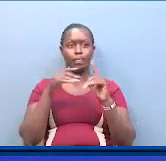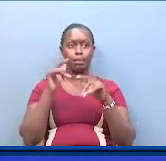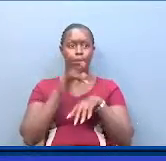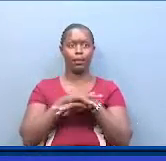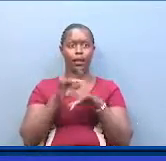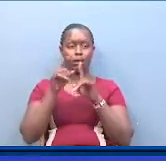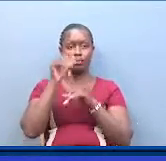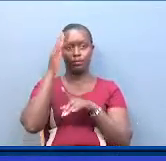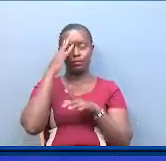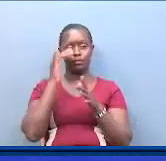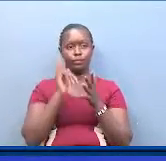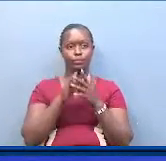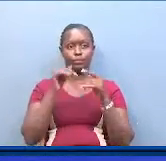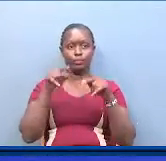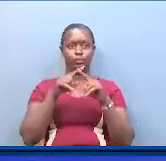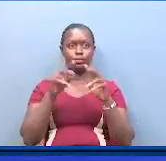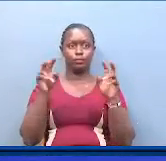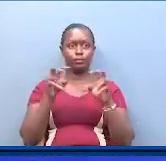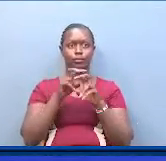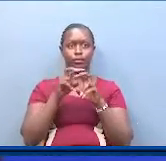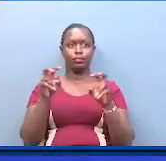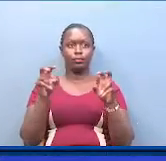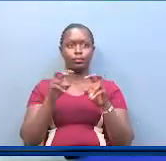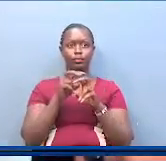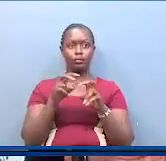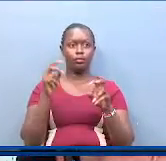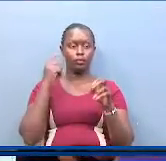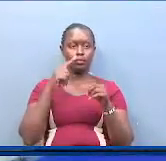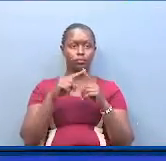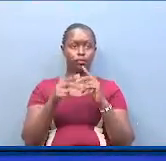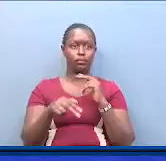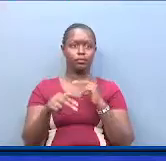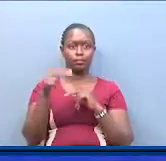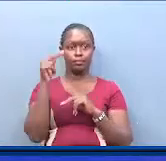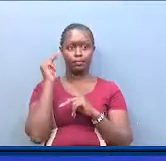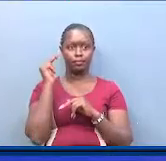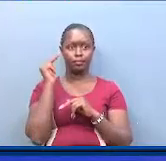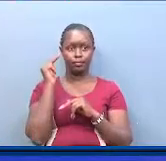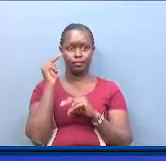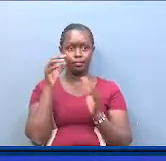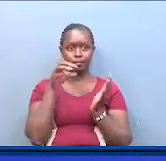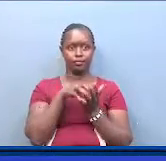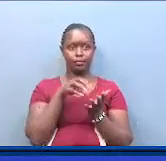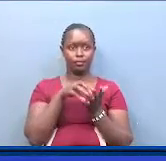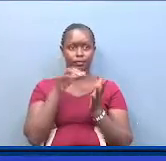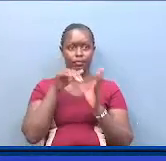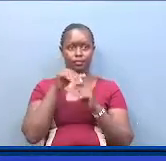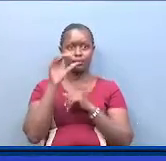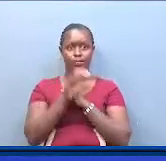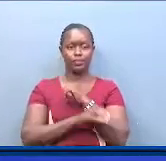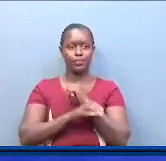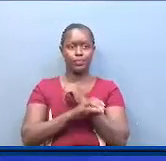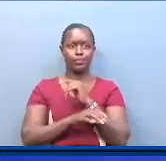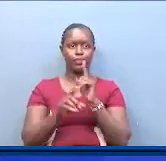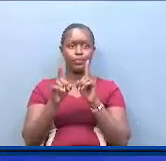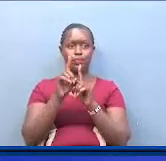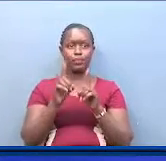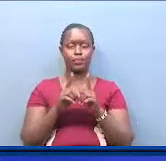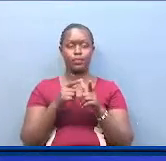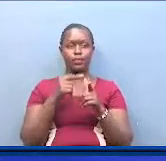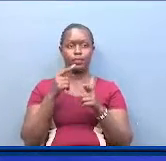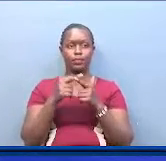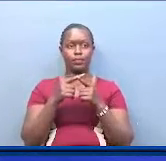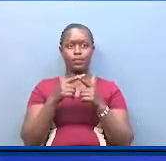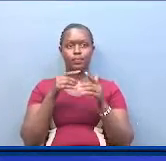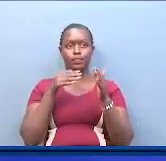you know, purporting that he's looking for the highest position in the country, and